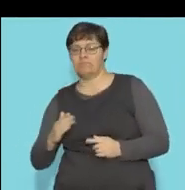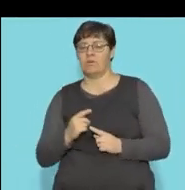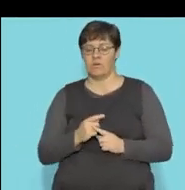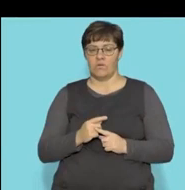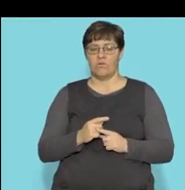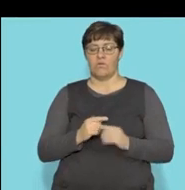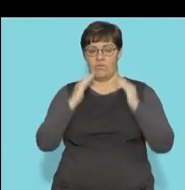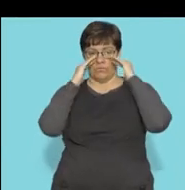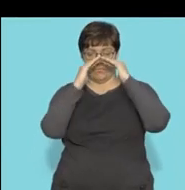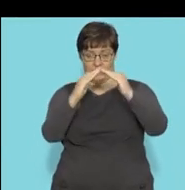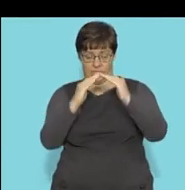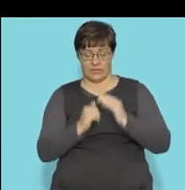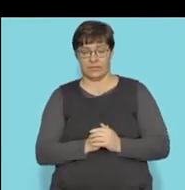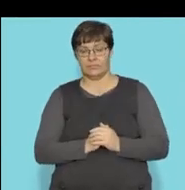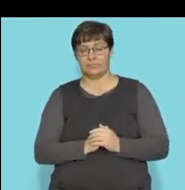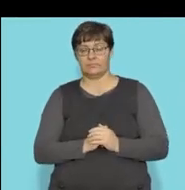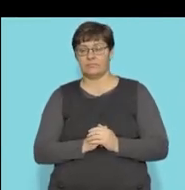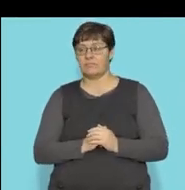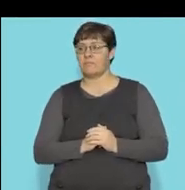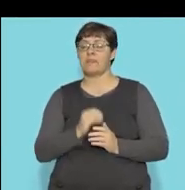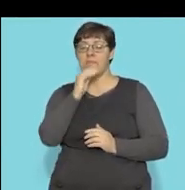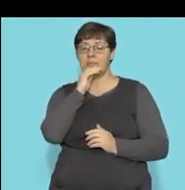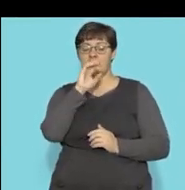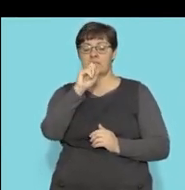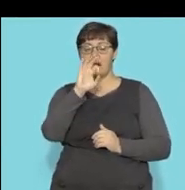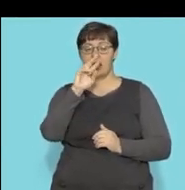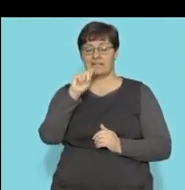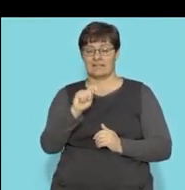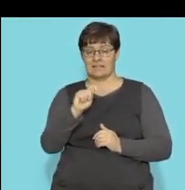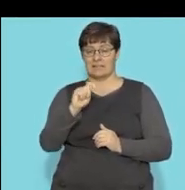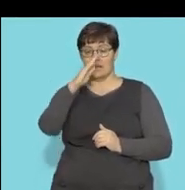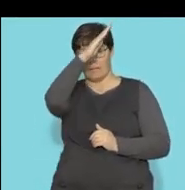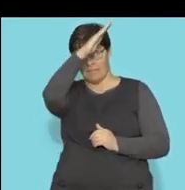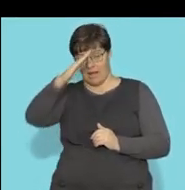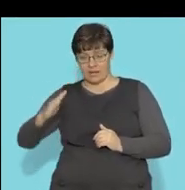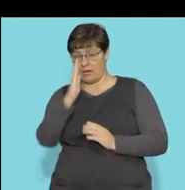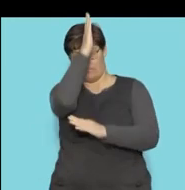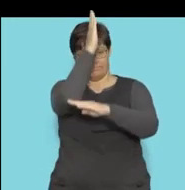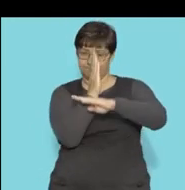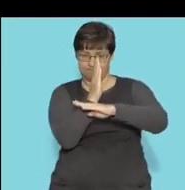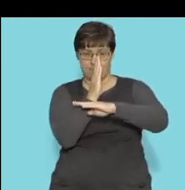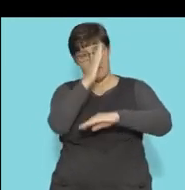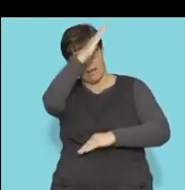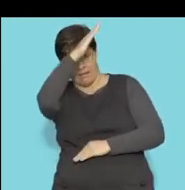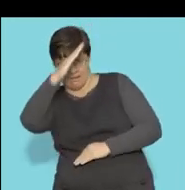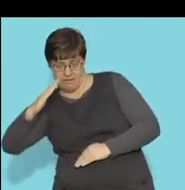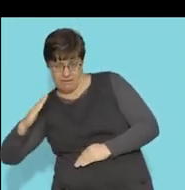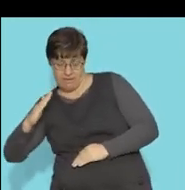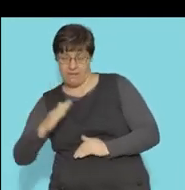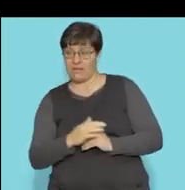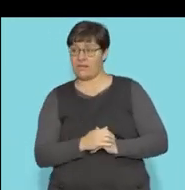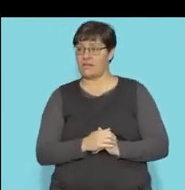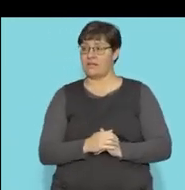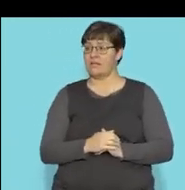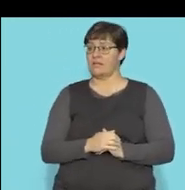slant height of the roof. And the slant height refers to this particular height. So the height of the